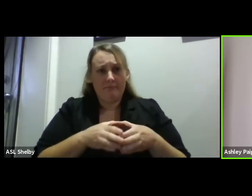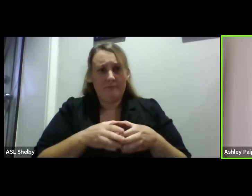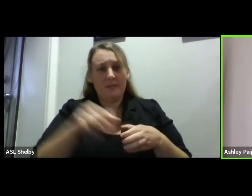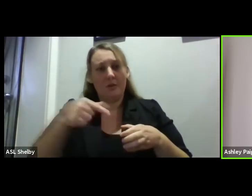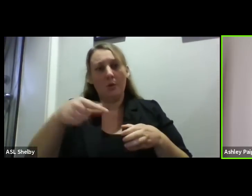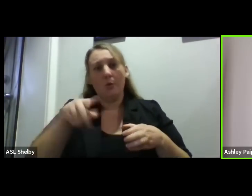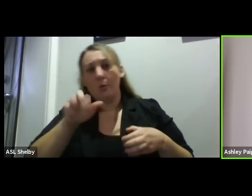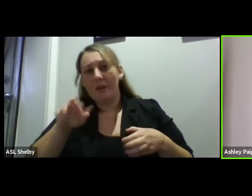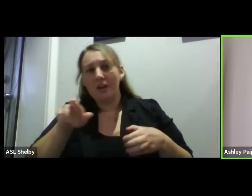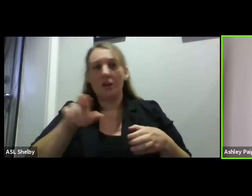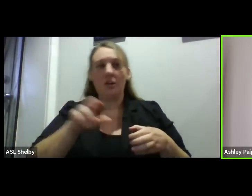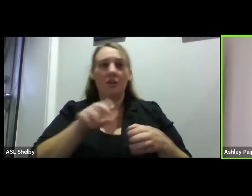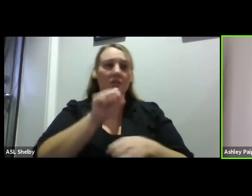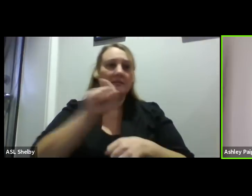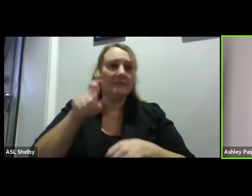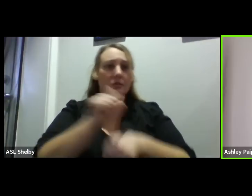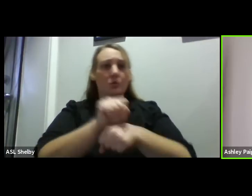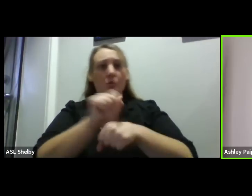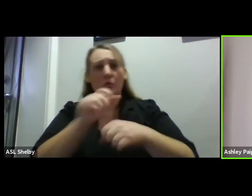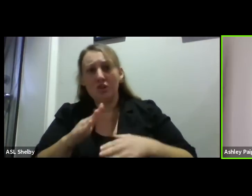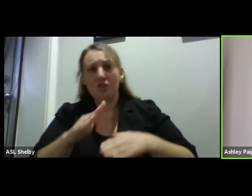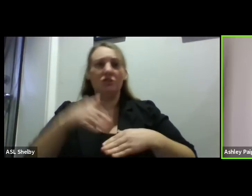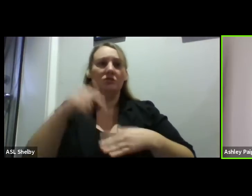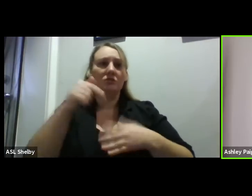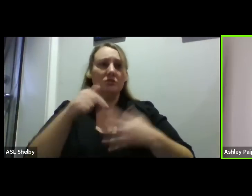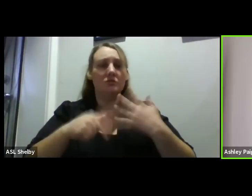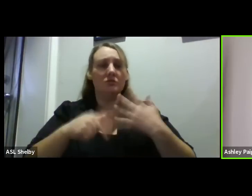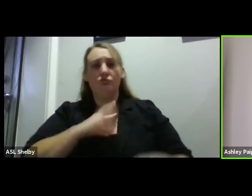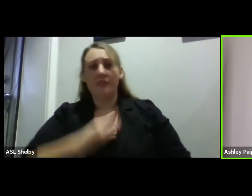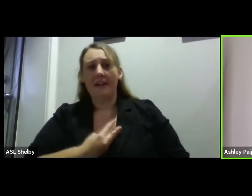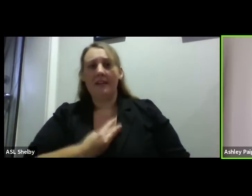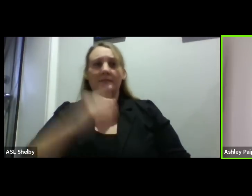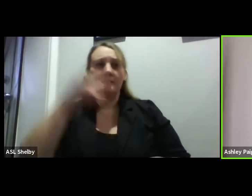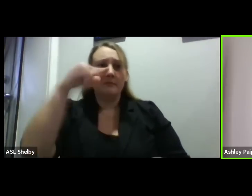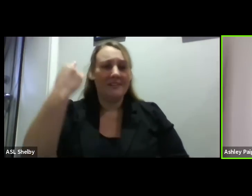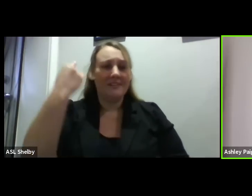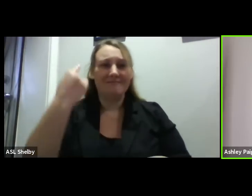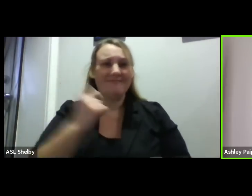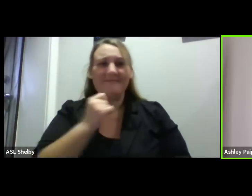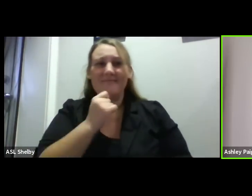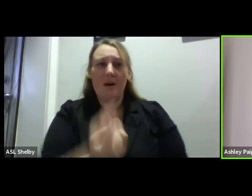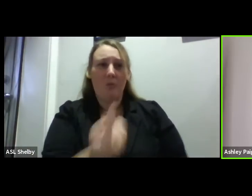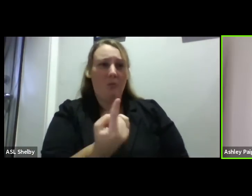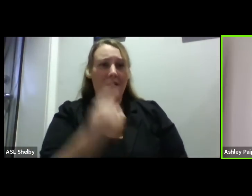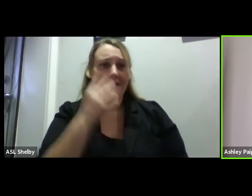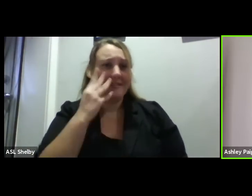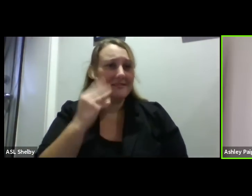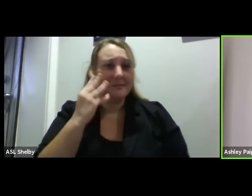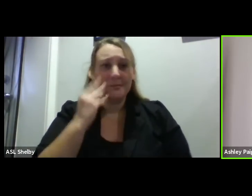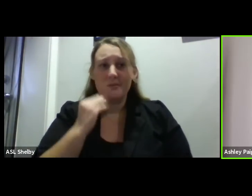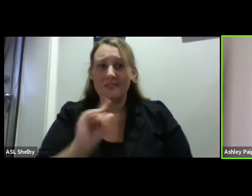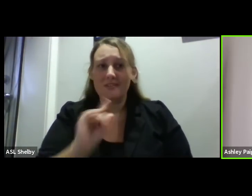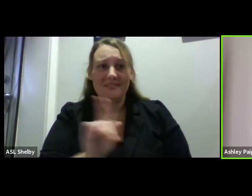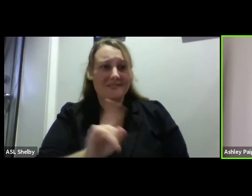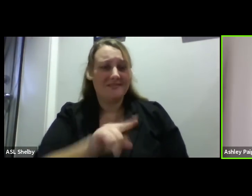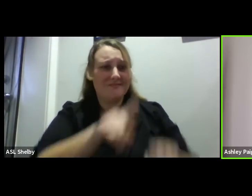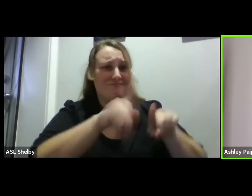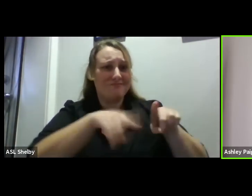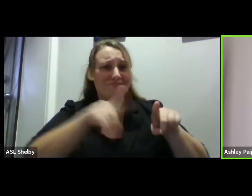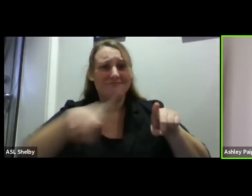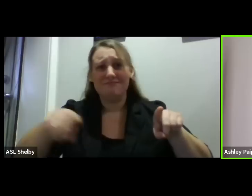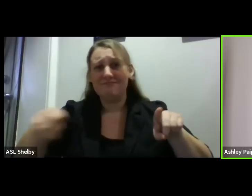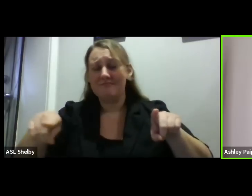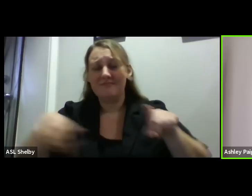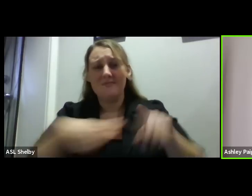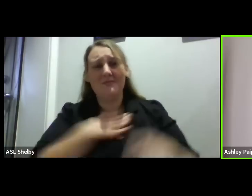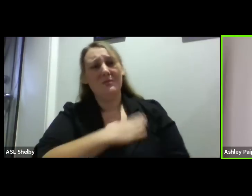are monoliths. So we need to do better and take heed. Please open your hearts. Please listen. Open your wallets if you have the privilege